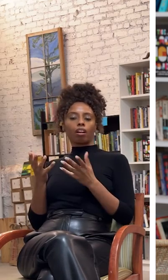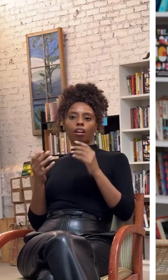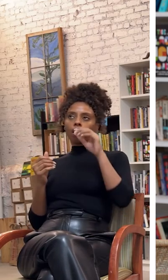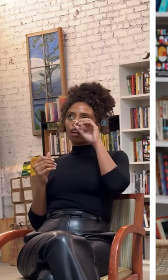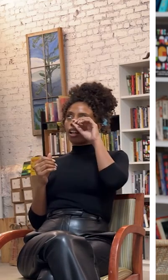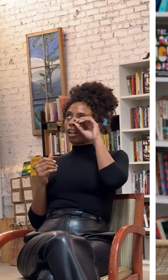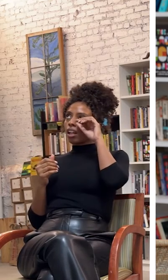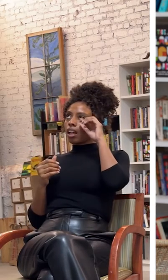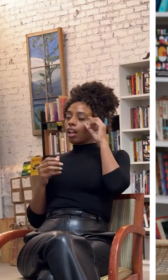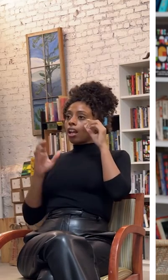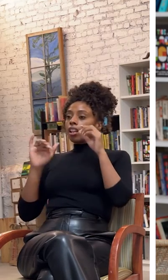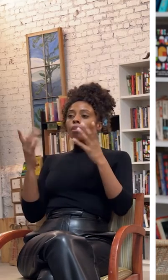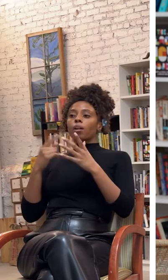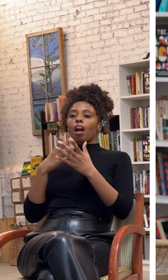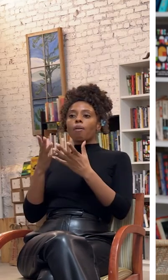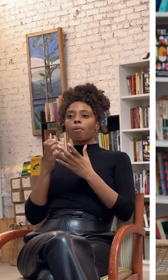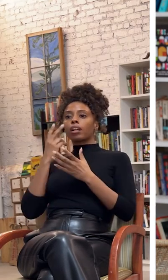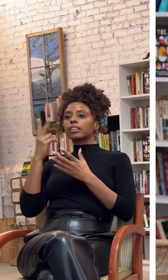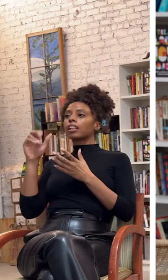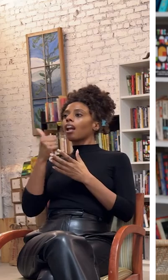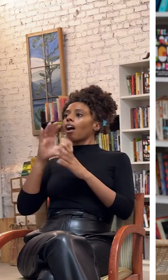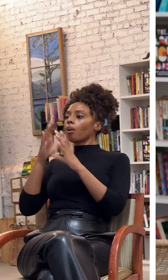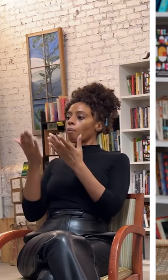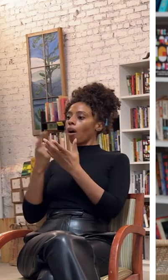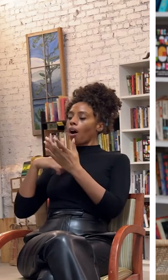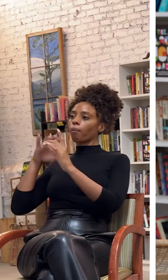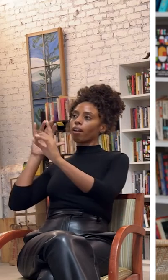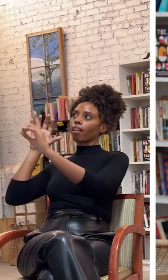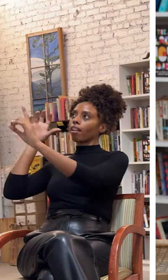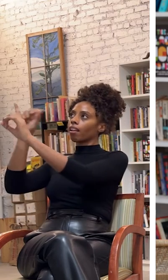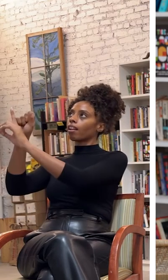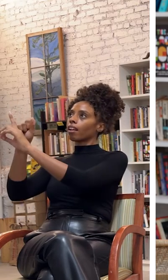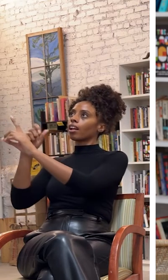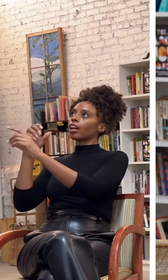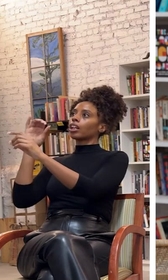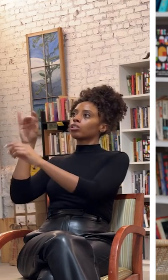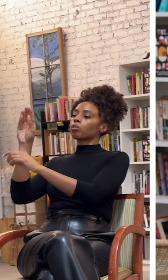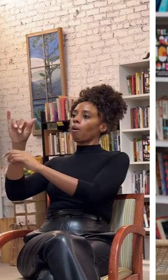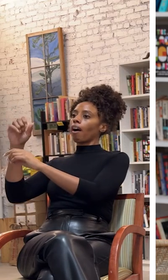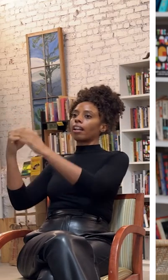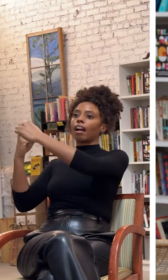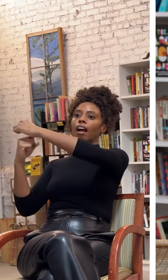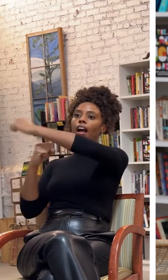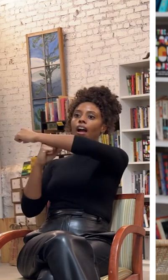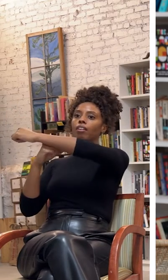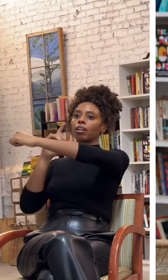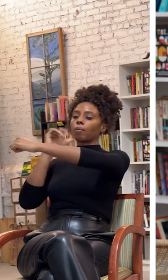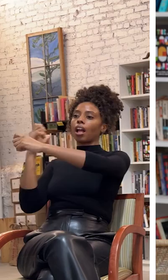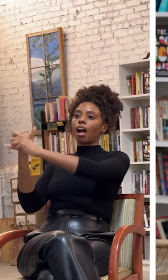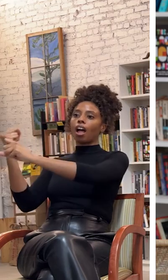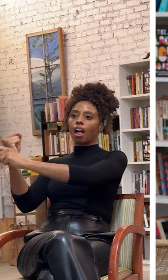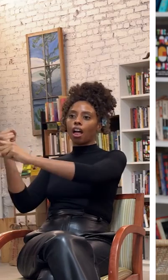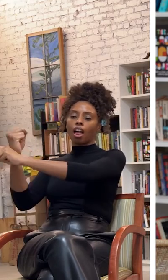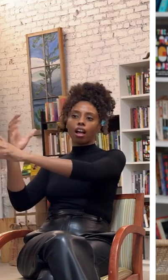what I want. That's what I see in that other world that we're building towards is joy is the base and not the thing that we have to keep fighting